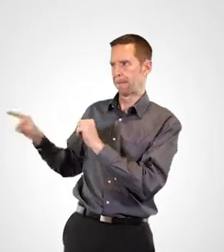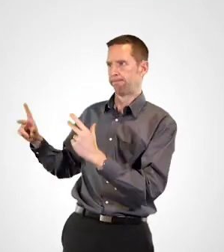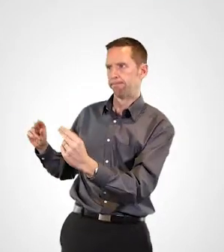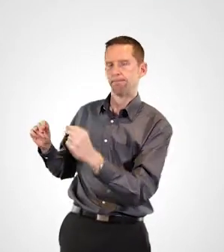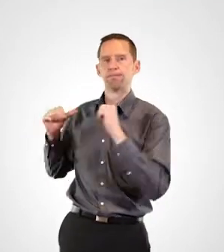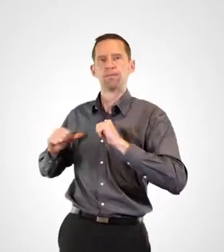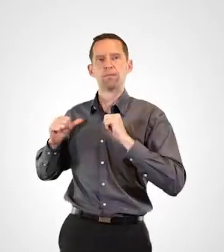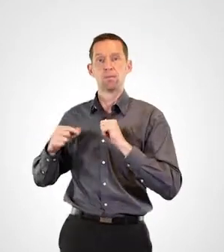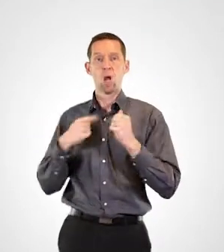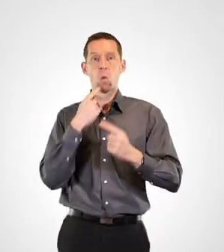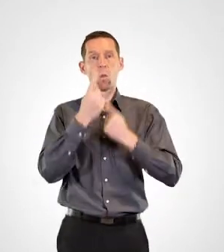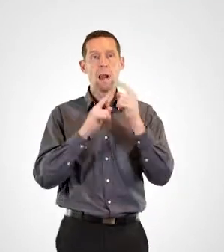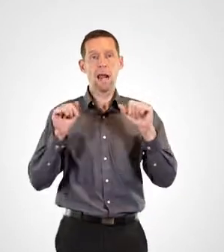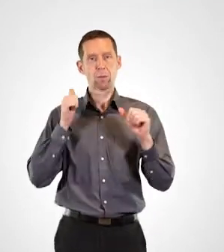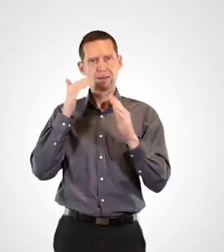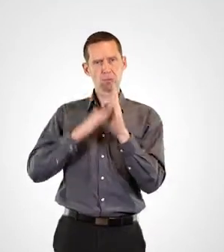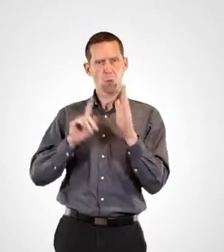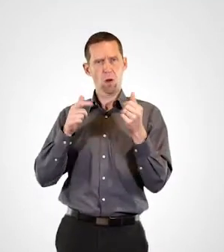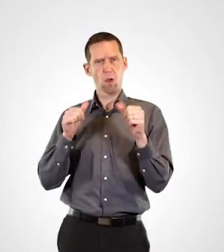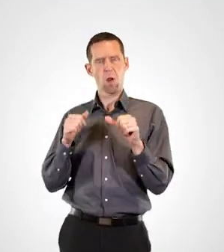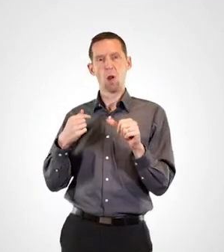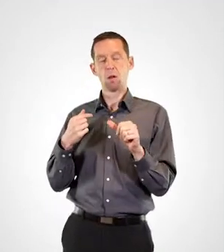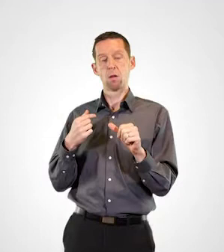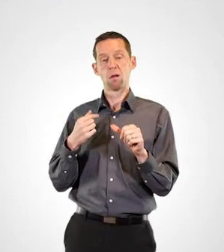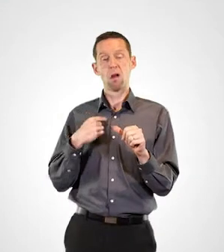about just some of our experiences. I've had a doctoral